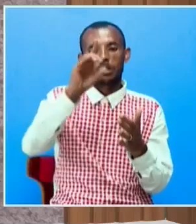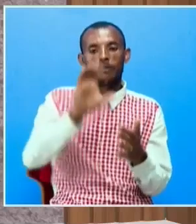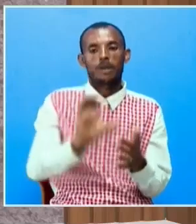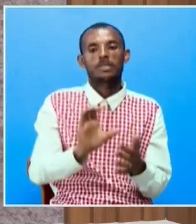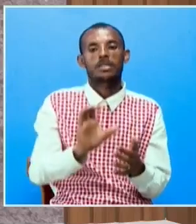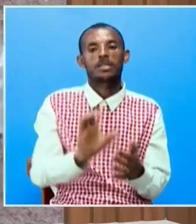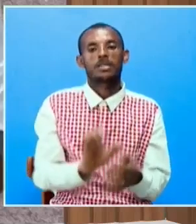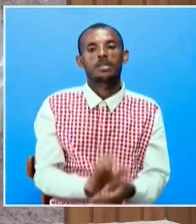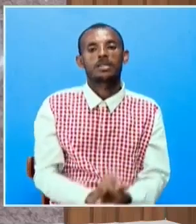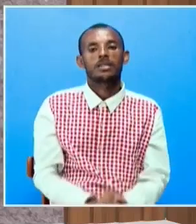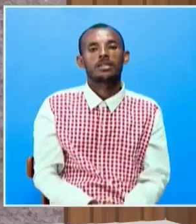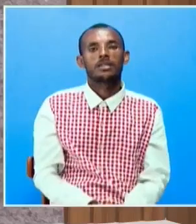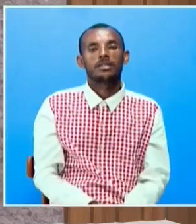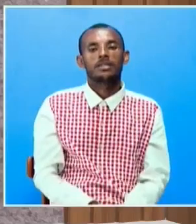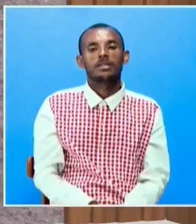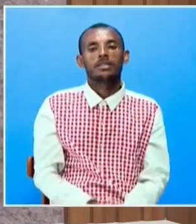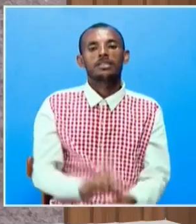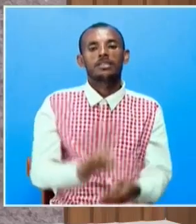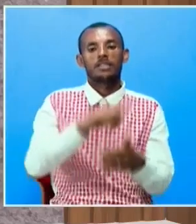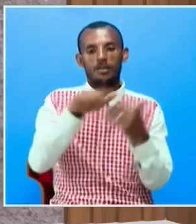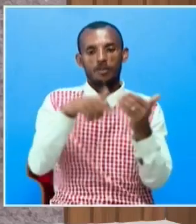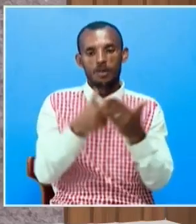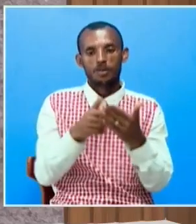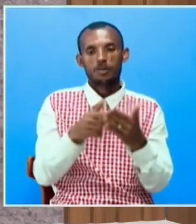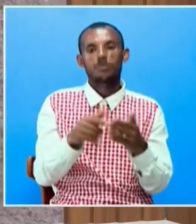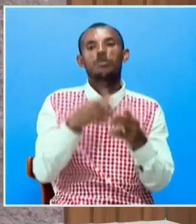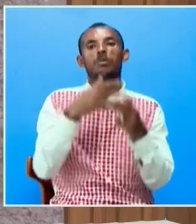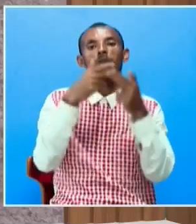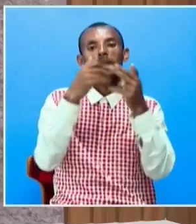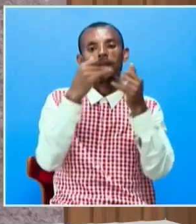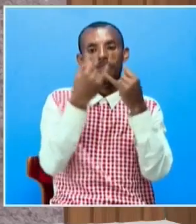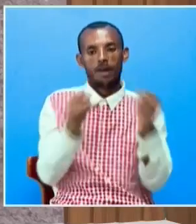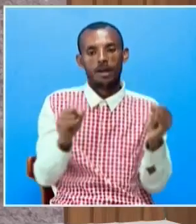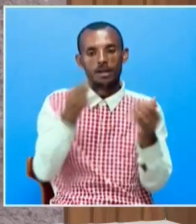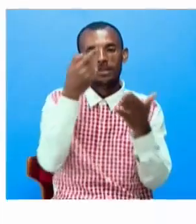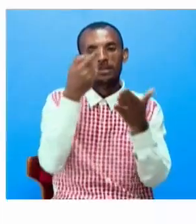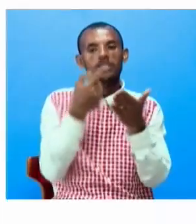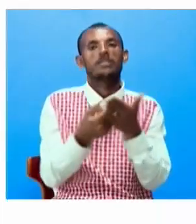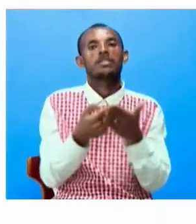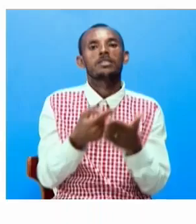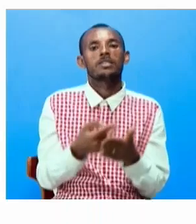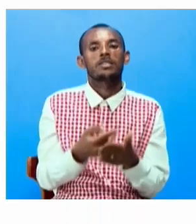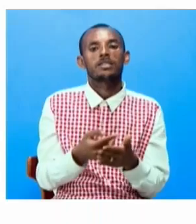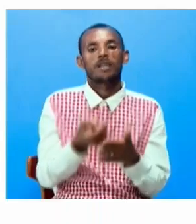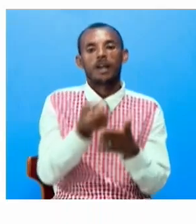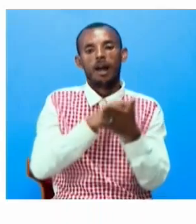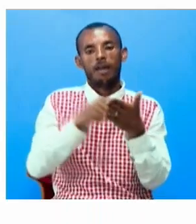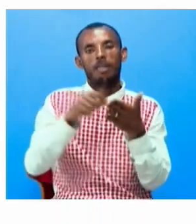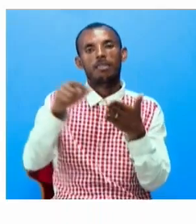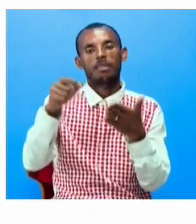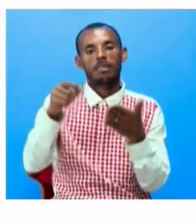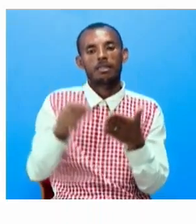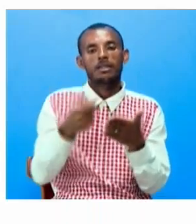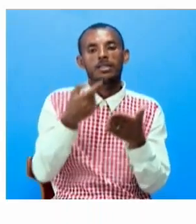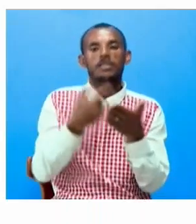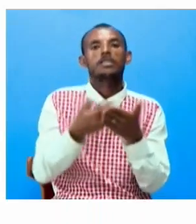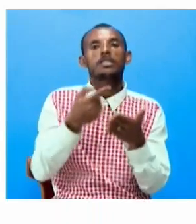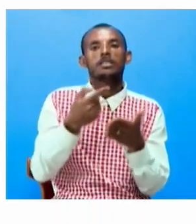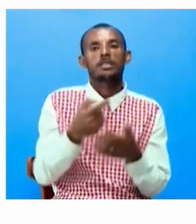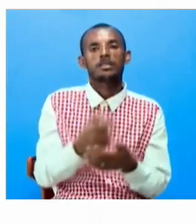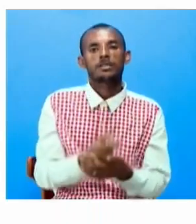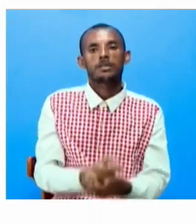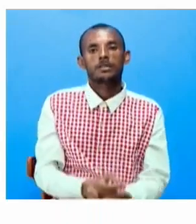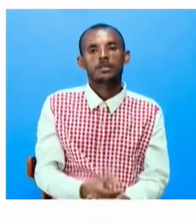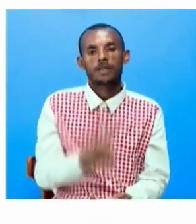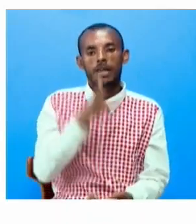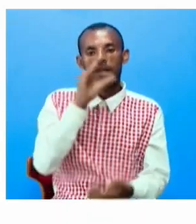then you multiply. Therefore, to divide this, what you do is write this as it is